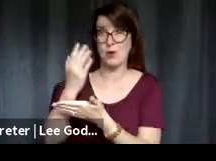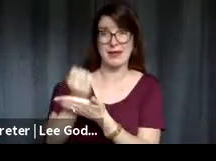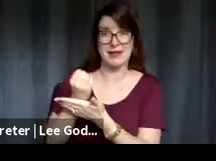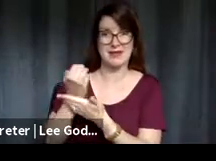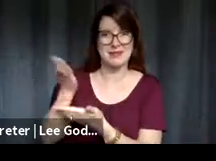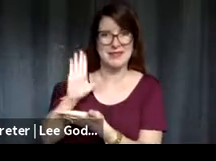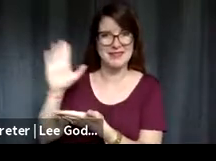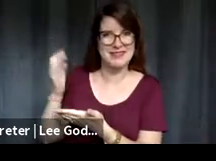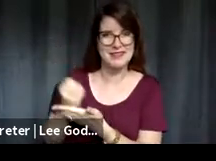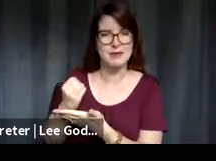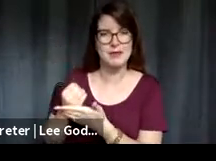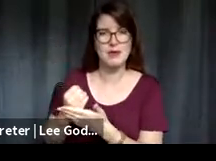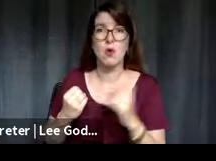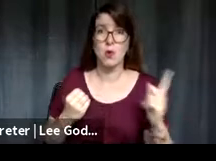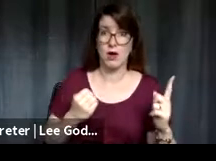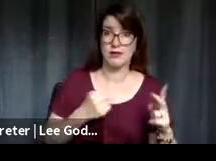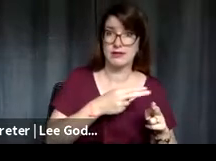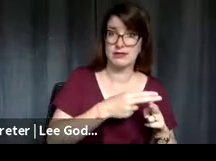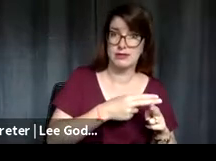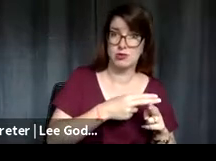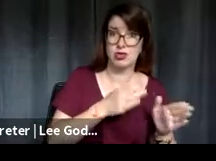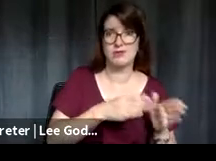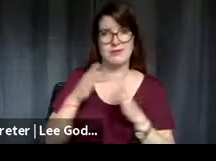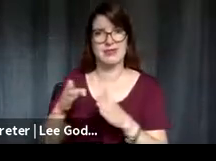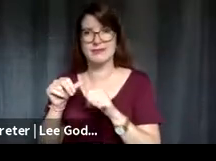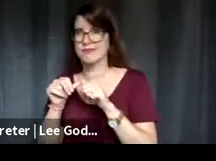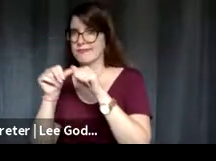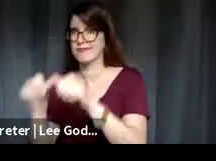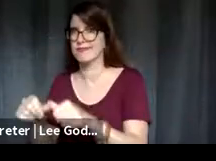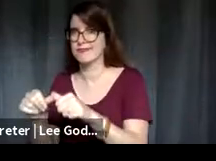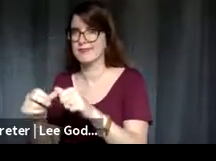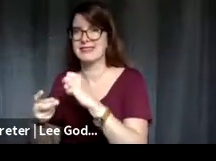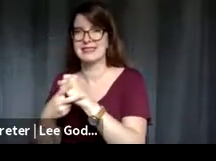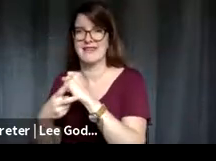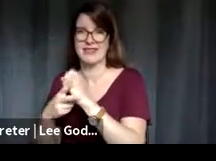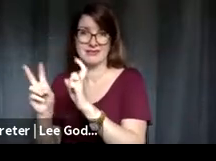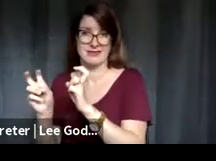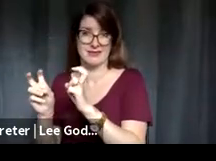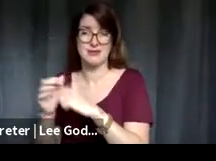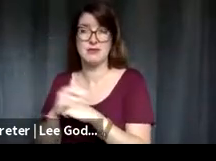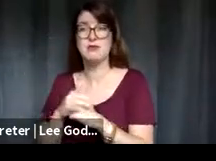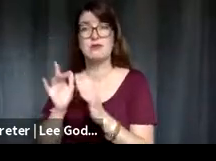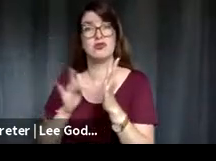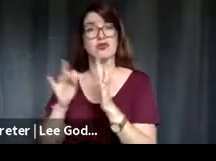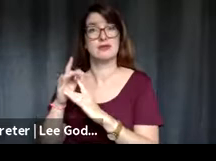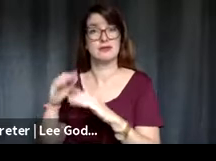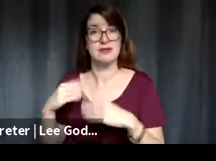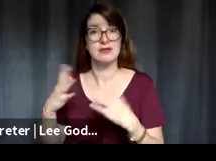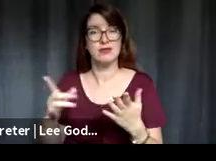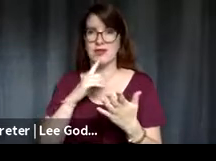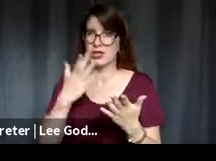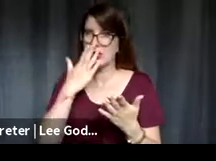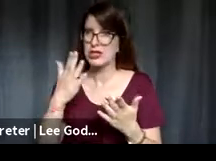economy. One is temporary, the other's lasting savings. In other words, Jesus is giving you very